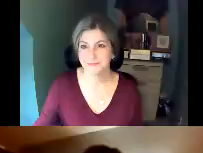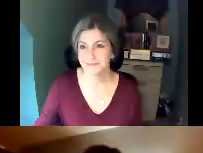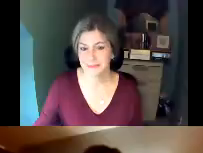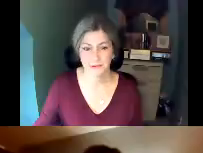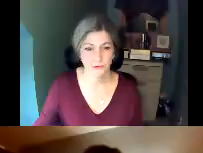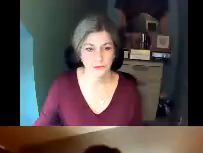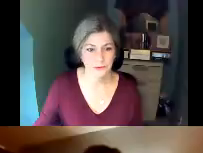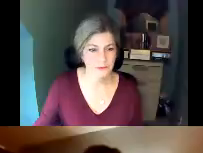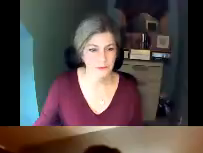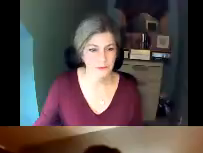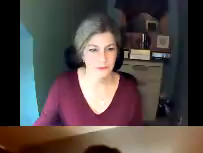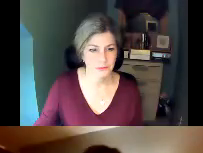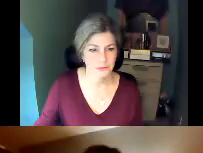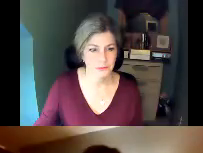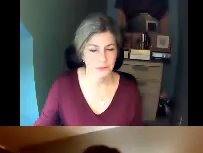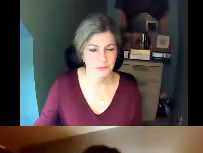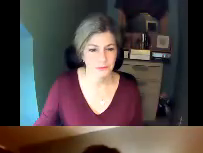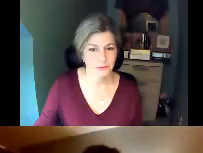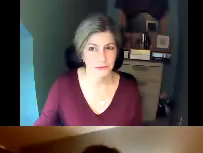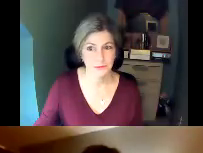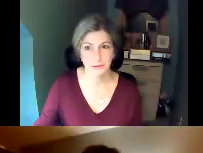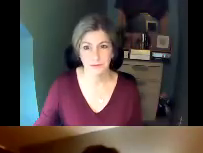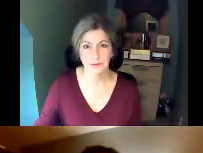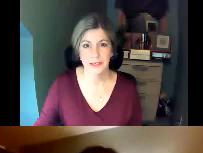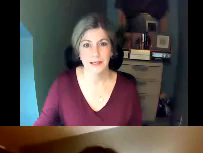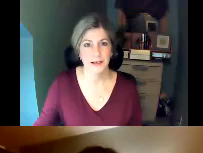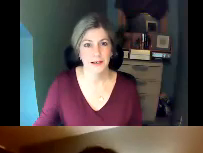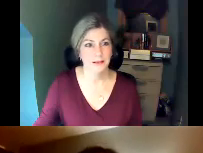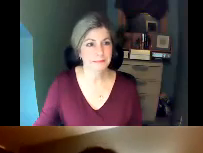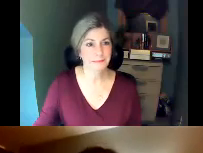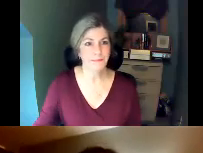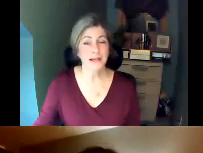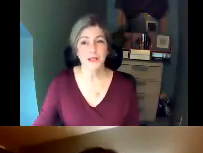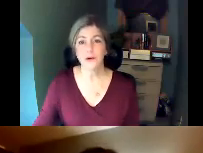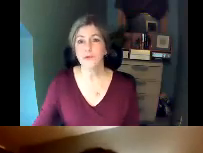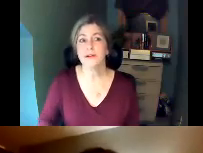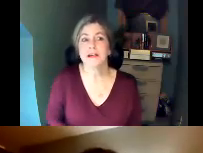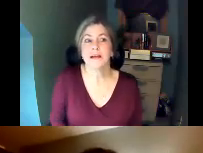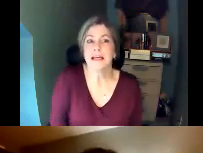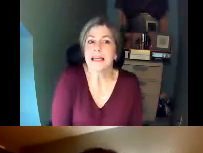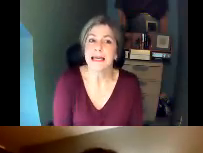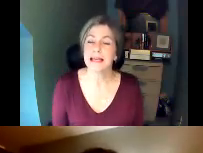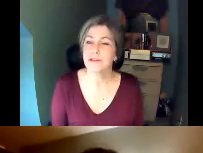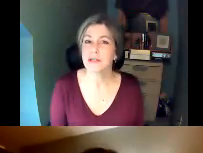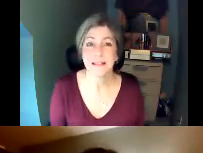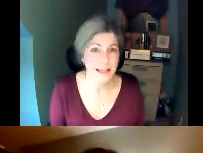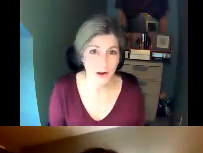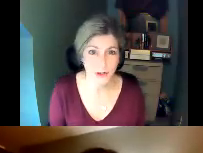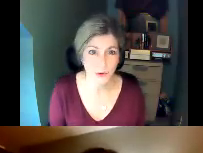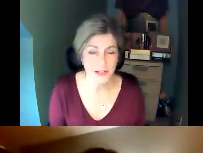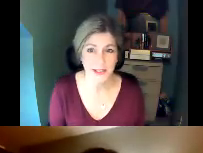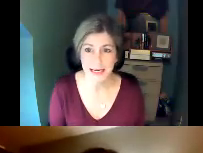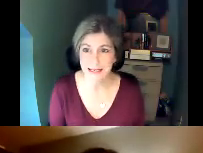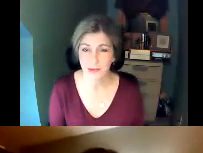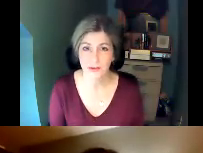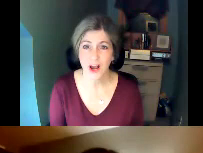(Clears throat) So if you didn't get all